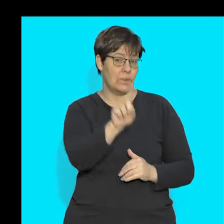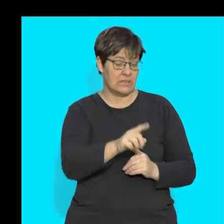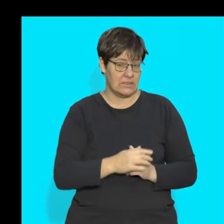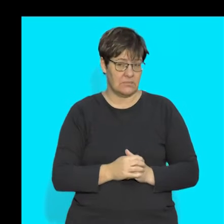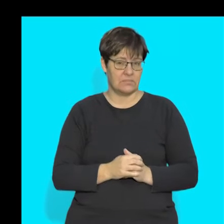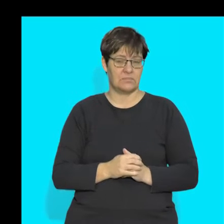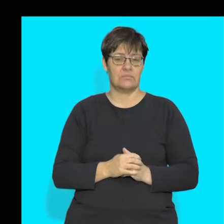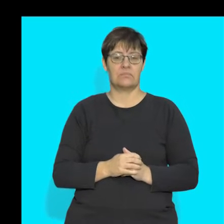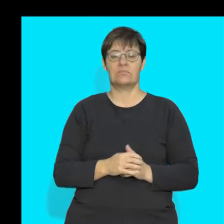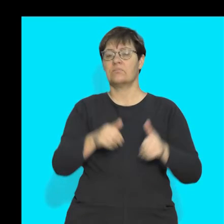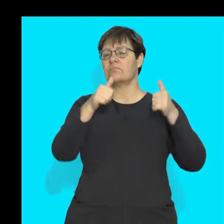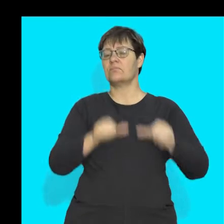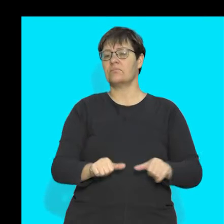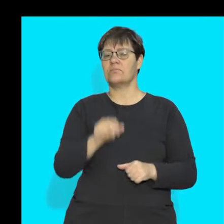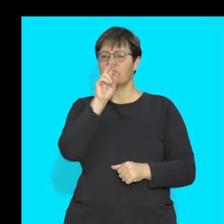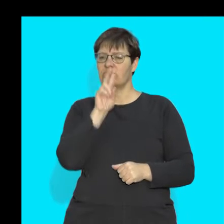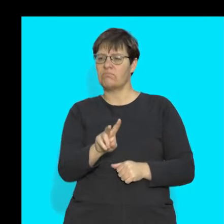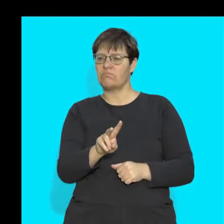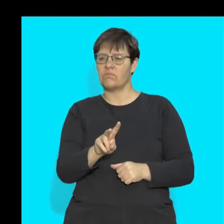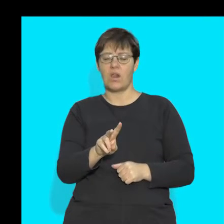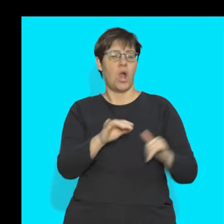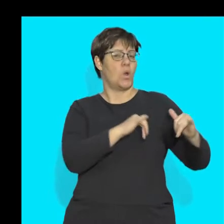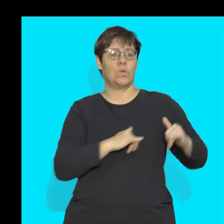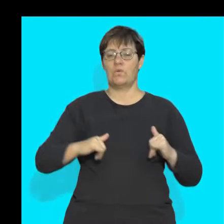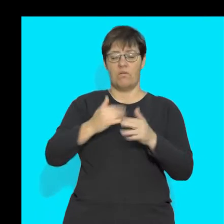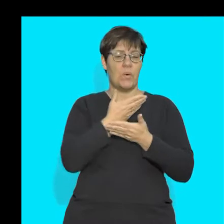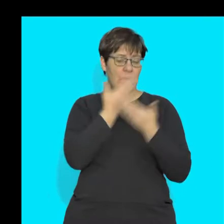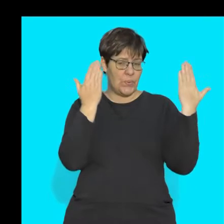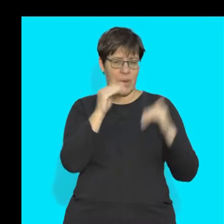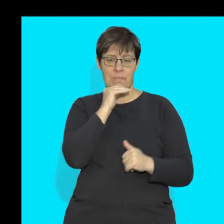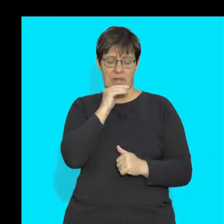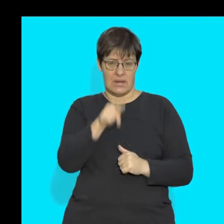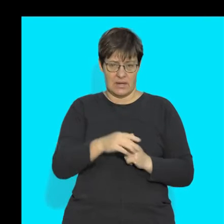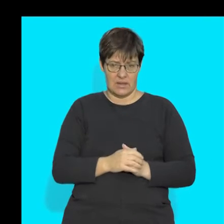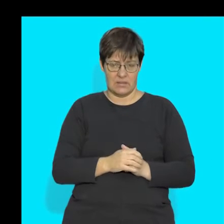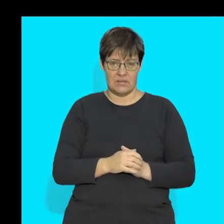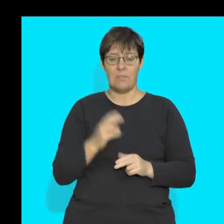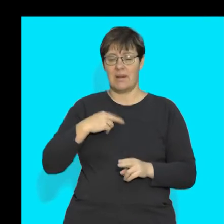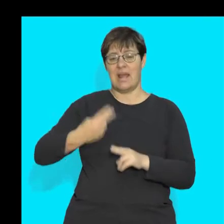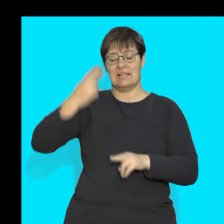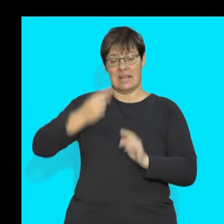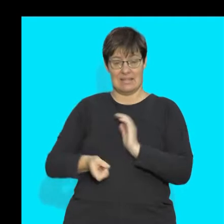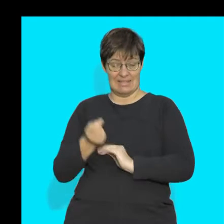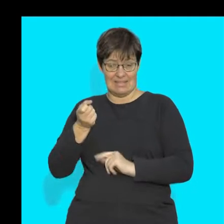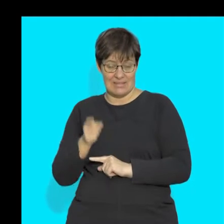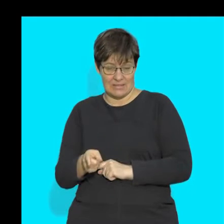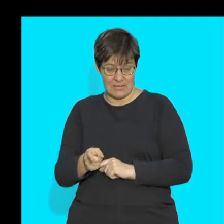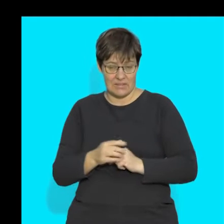means. Then we're going to look at what non-uniform means, which is where we're going to find the